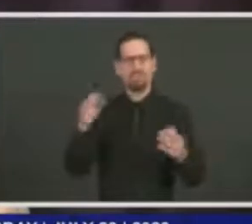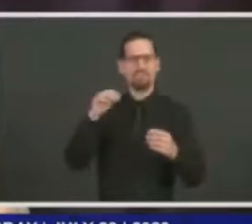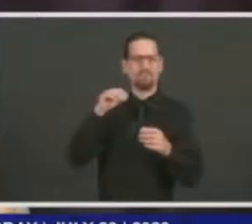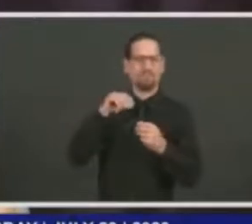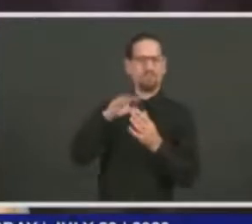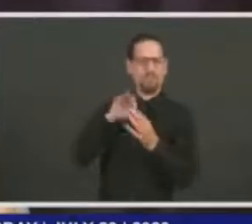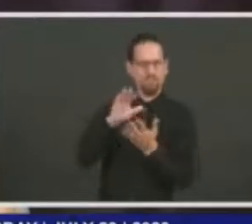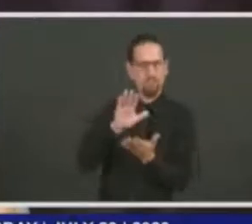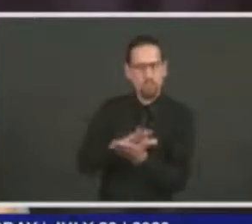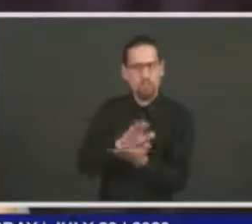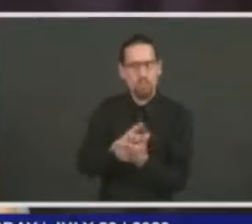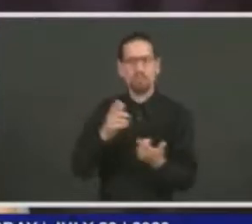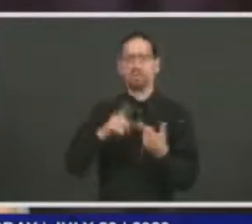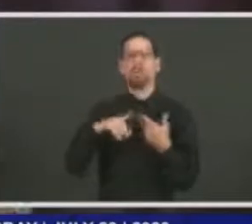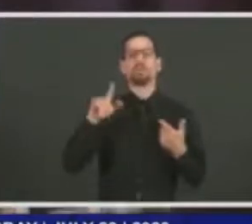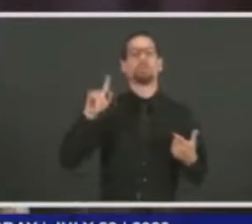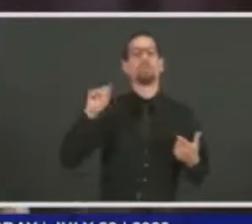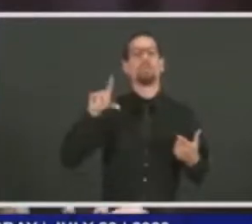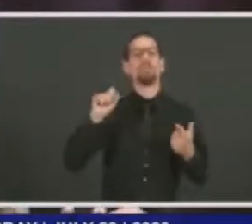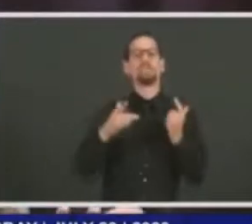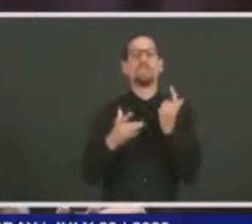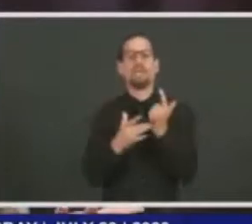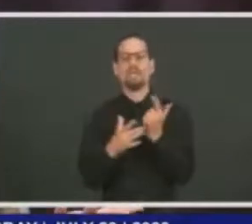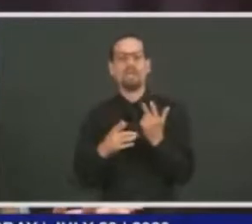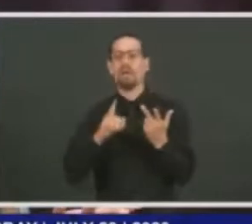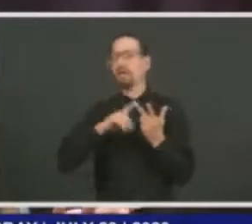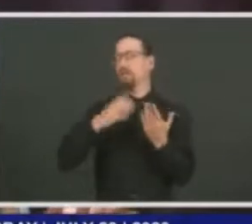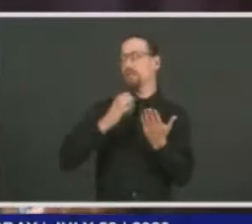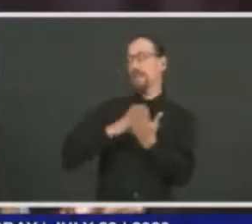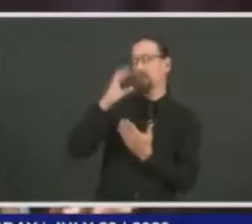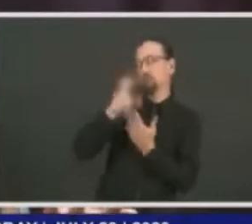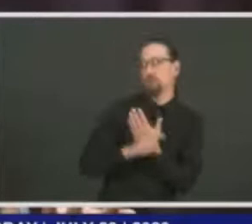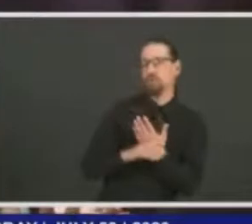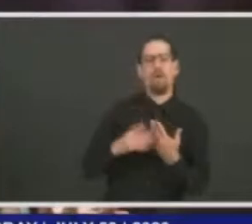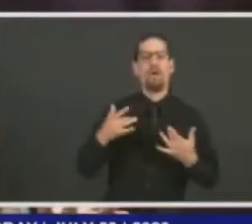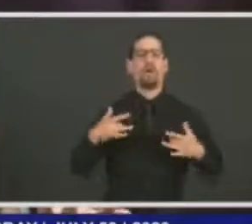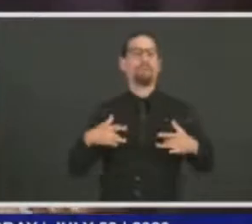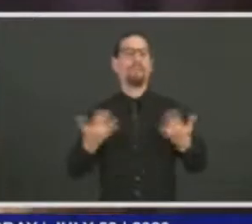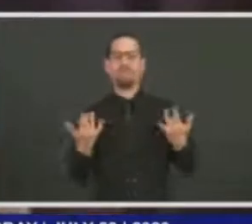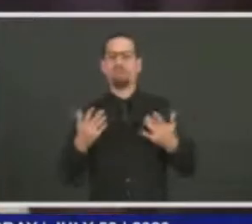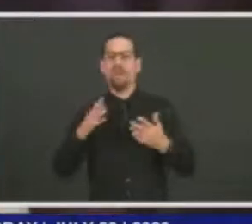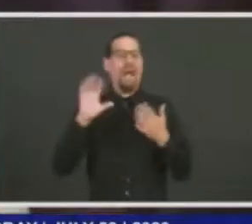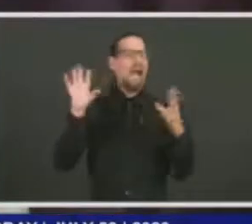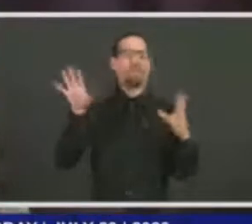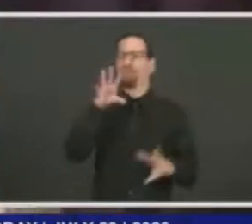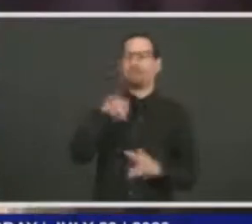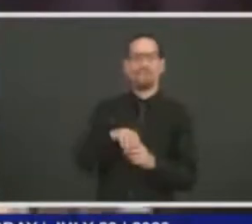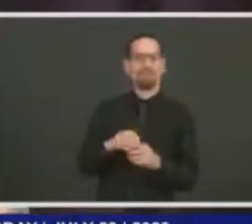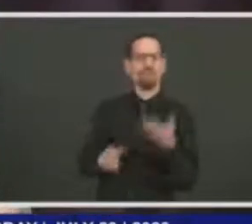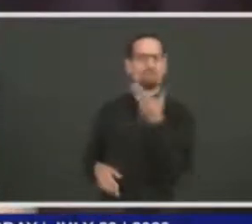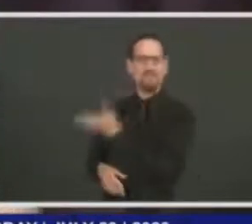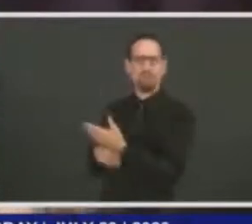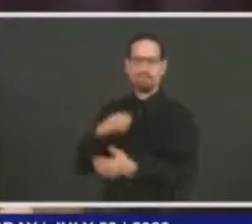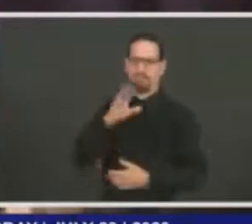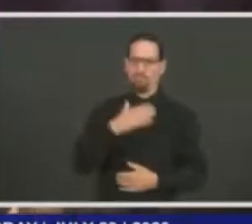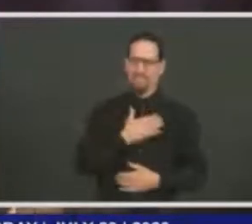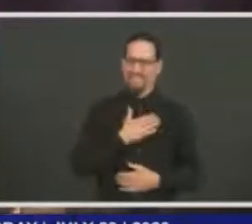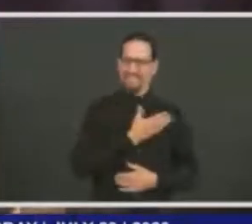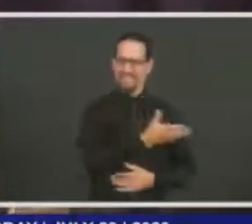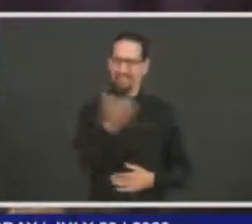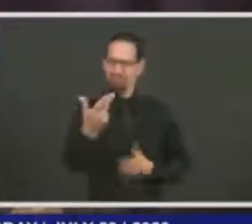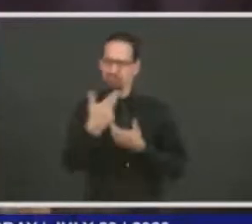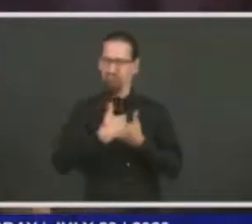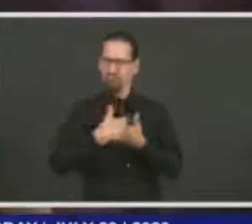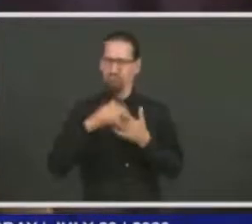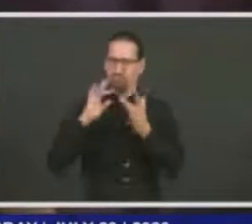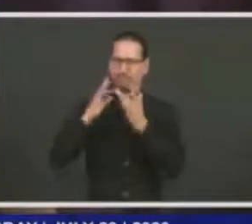public event opportunities. Please join us. Please. Que hay un nuevo lugar